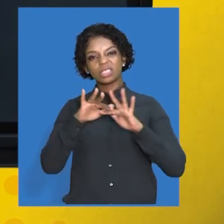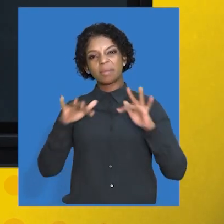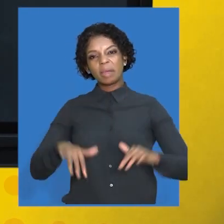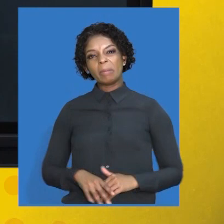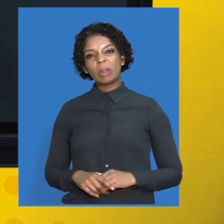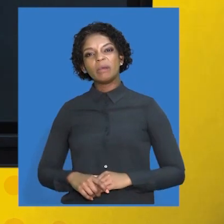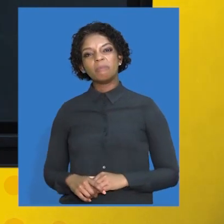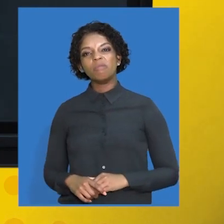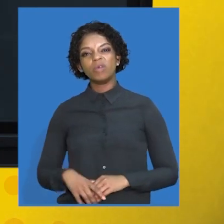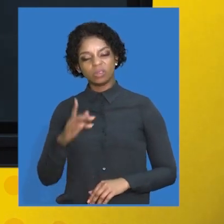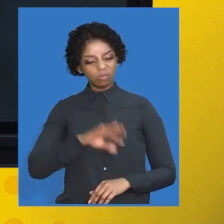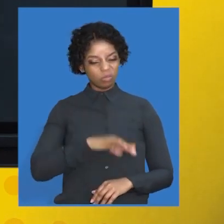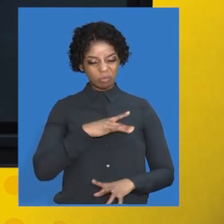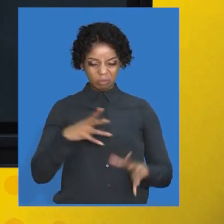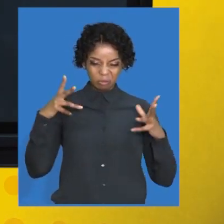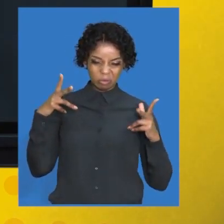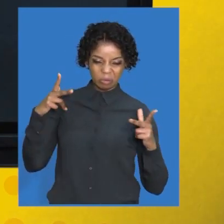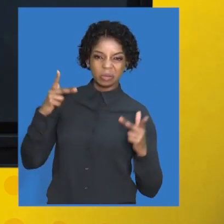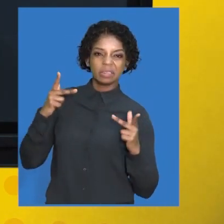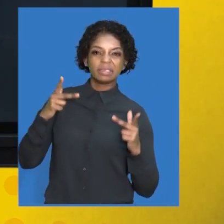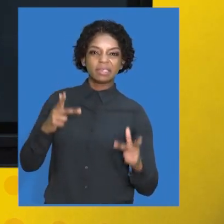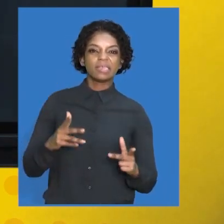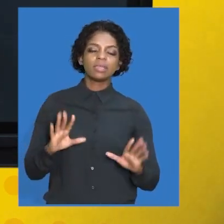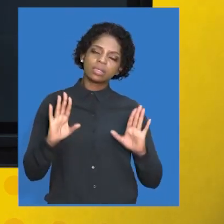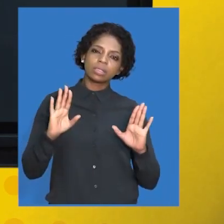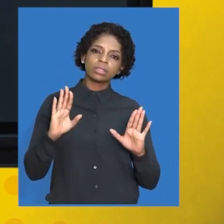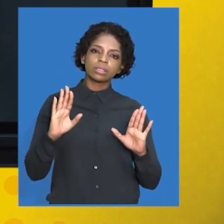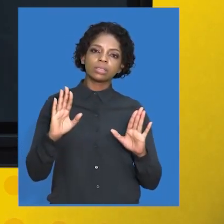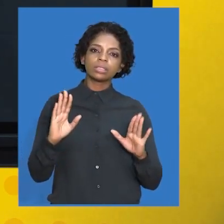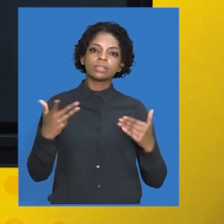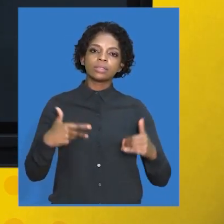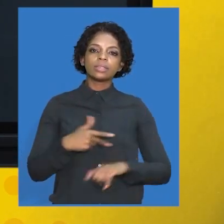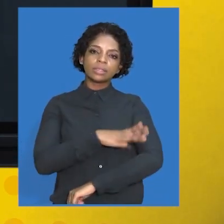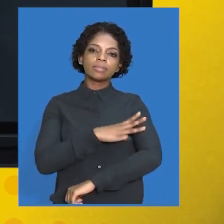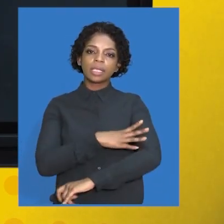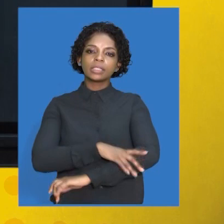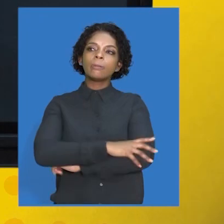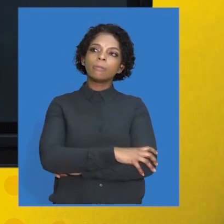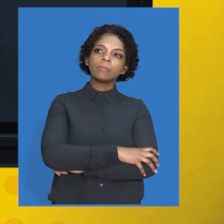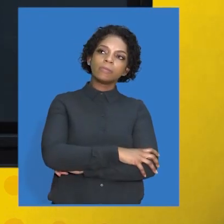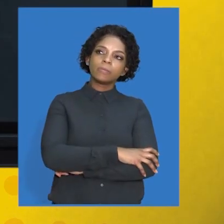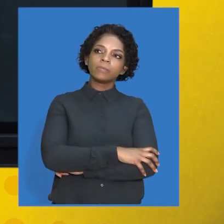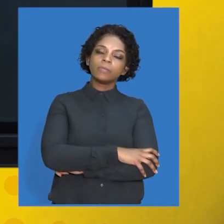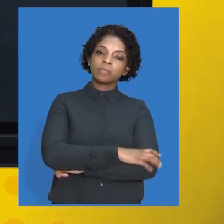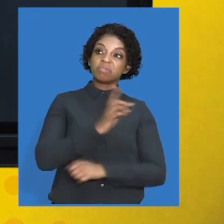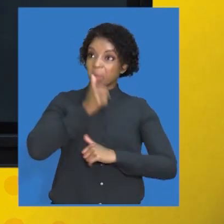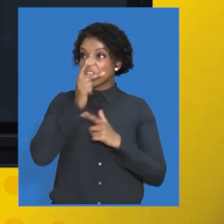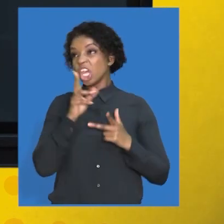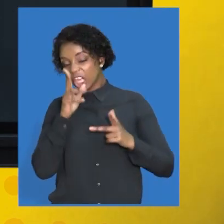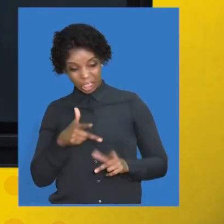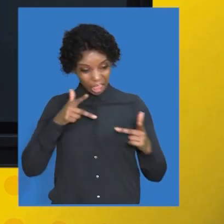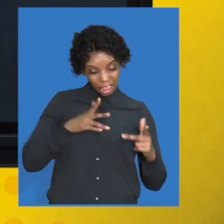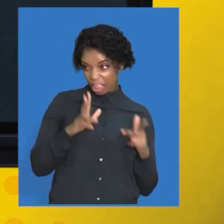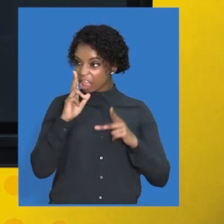they're aggressive, right, just let them vent. As a manager, you just listen, you don't attack them, you just make sure